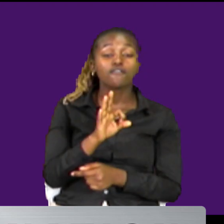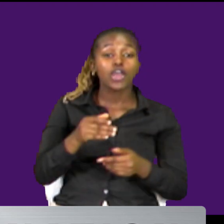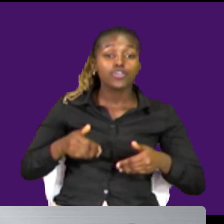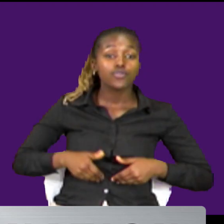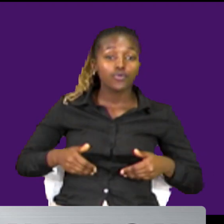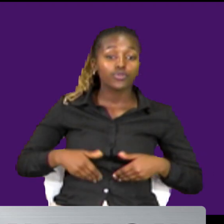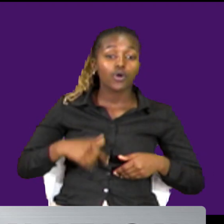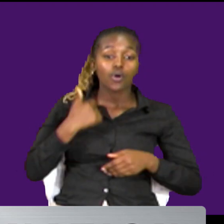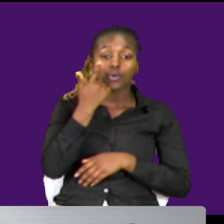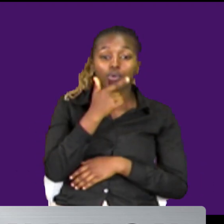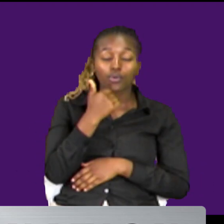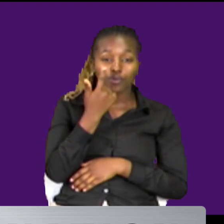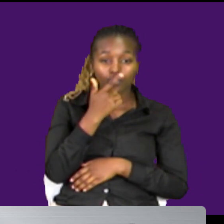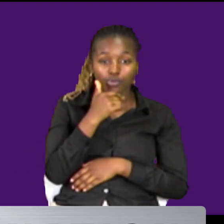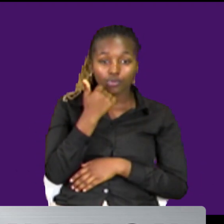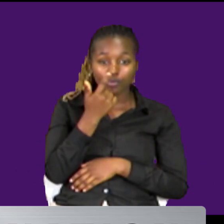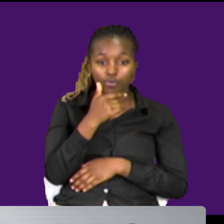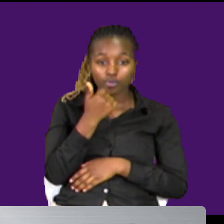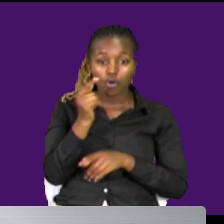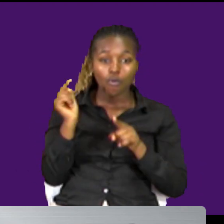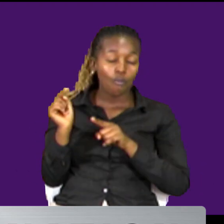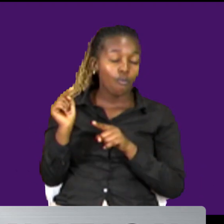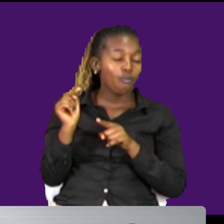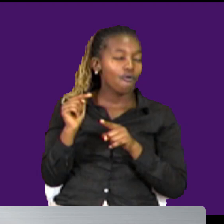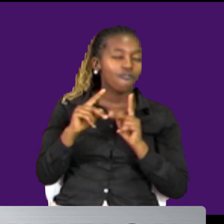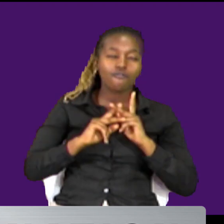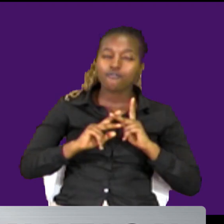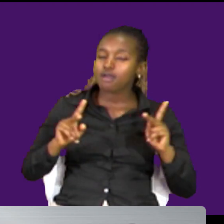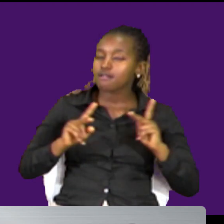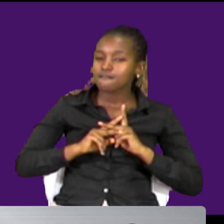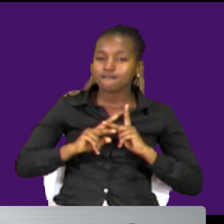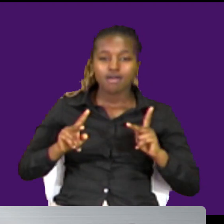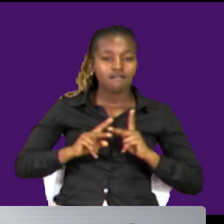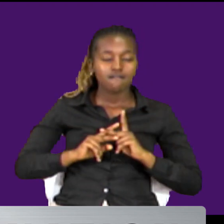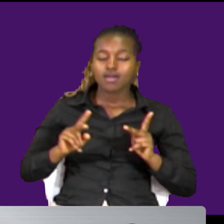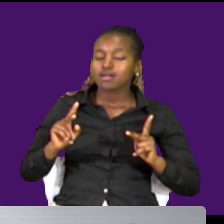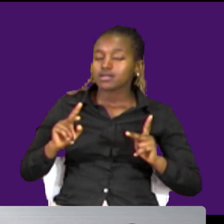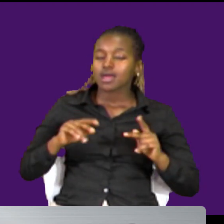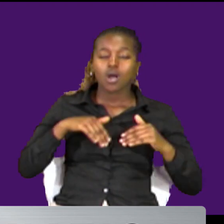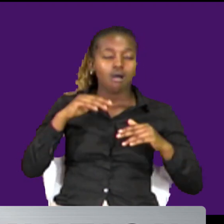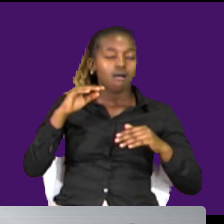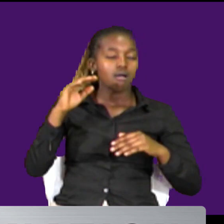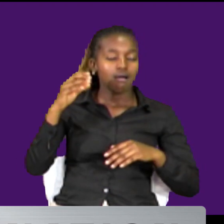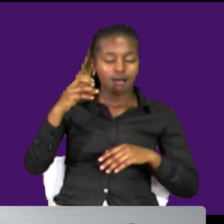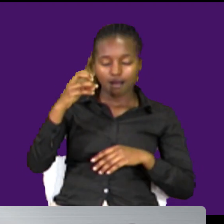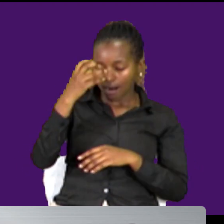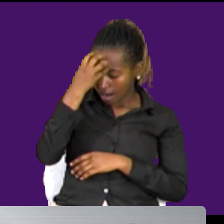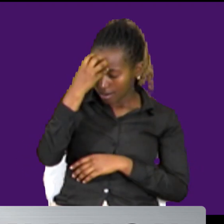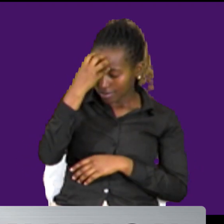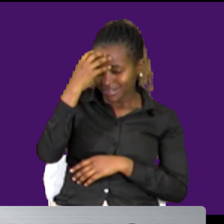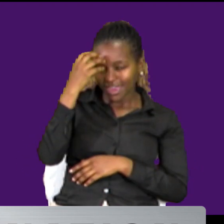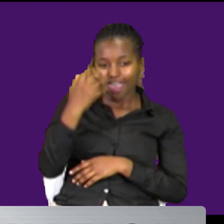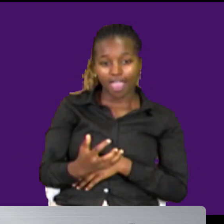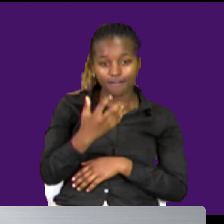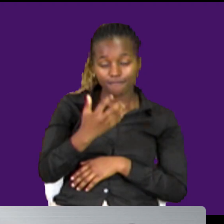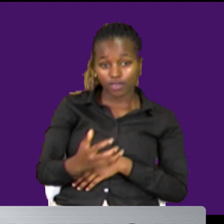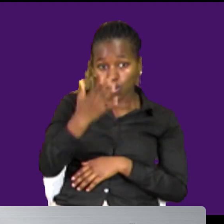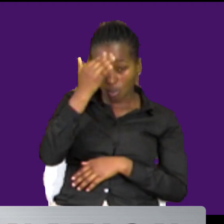youth that were so frustrated of what happened to them. Now, Jonah, is that the direction you want to